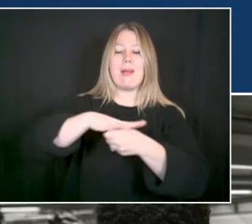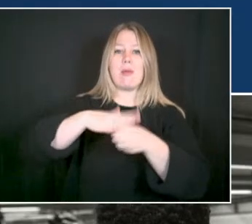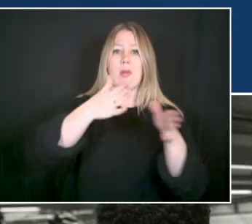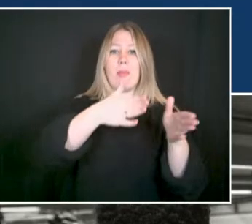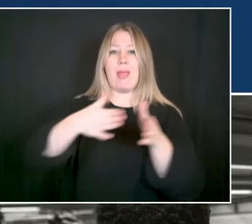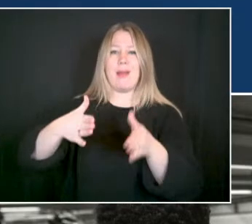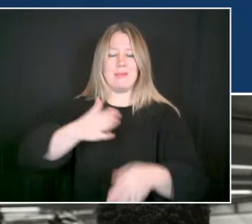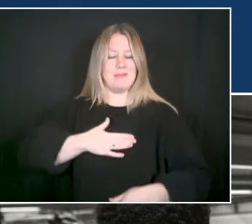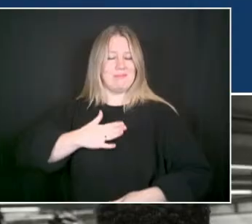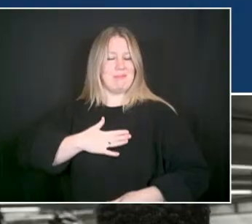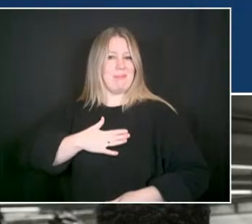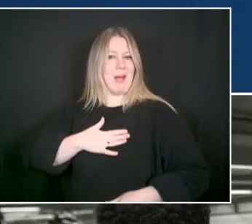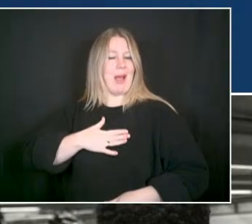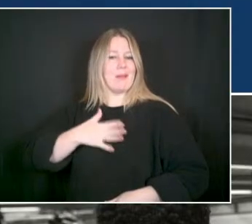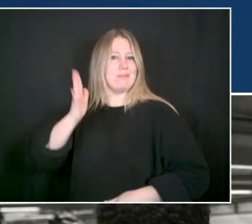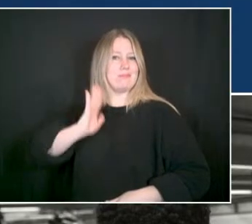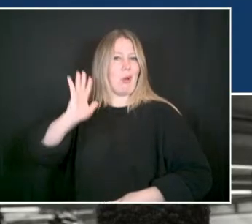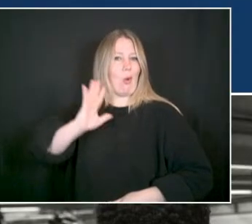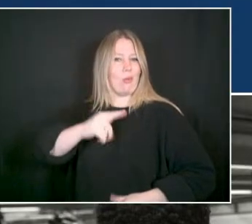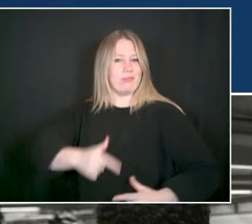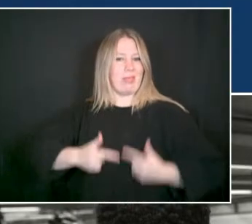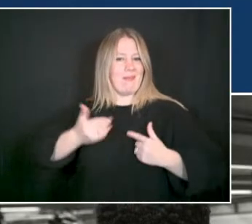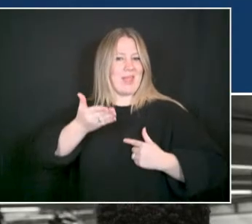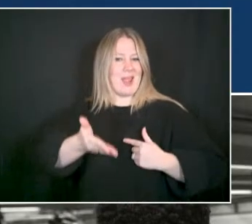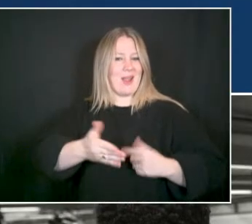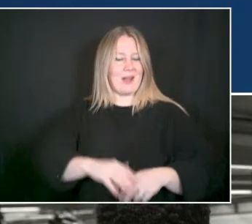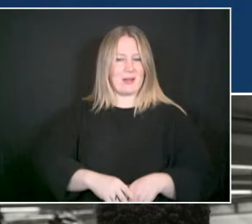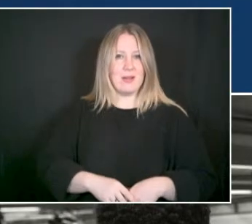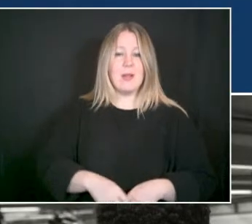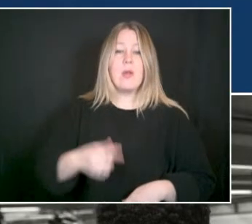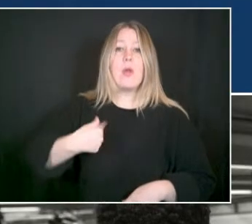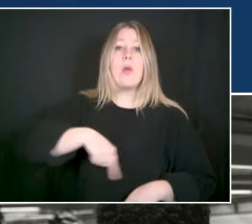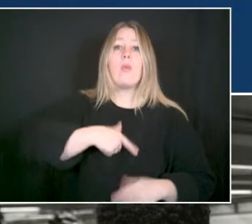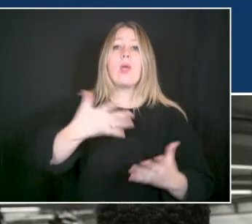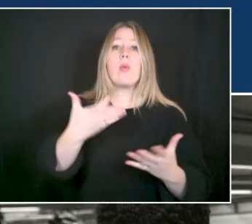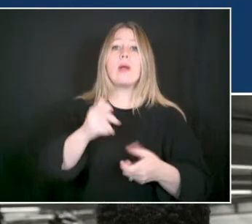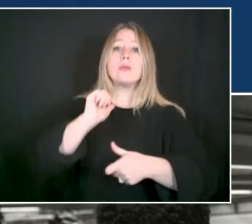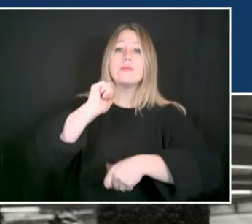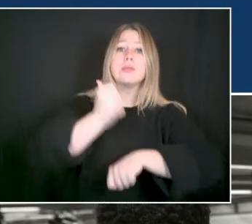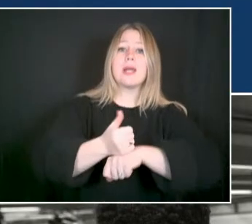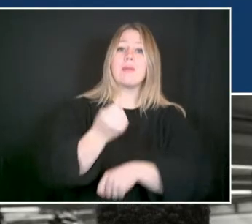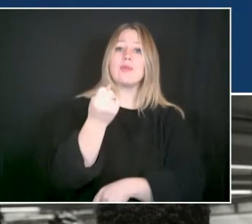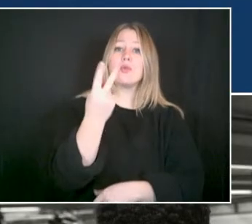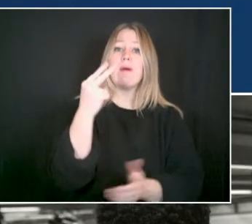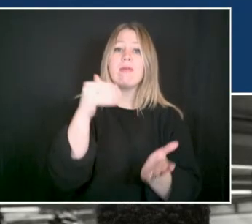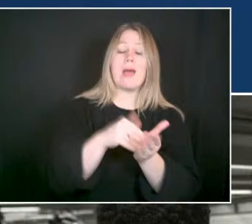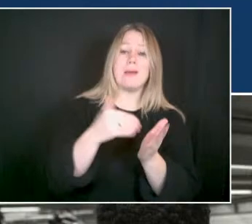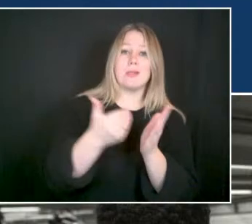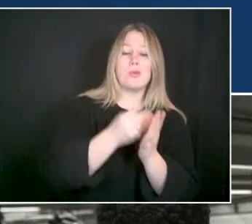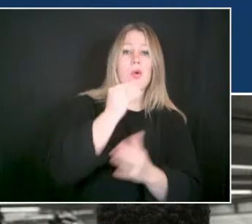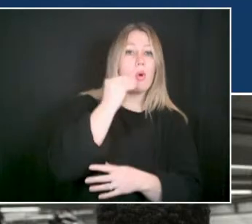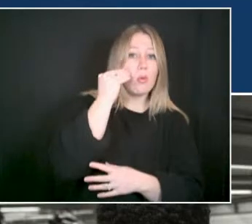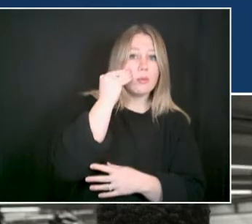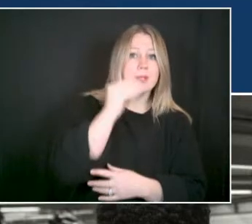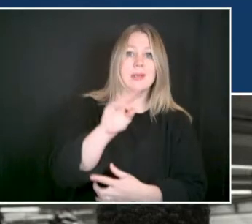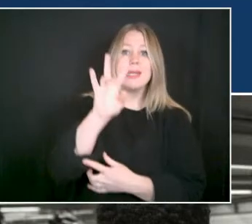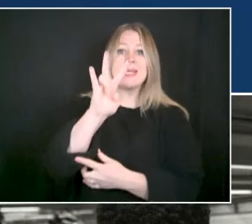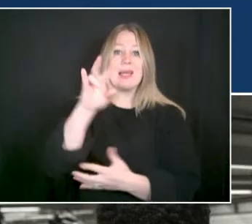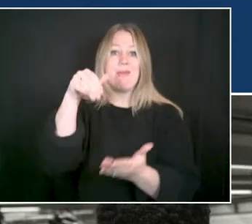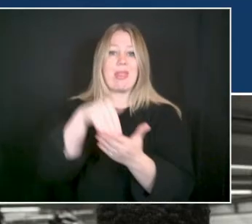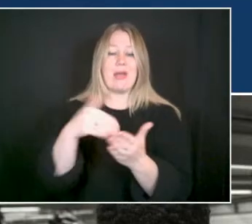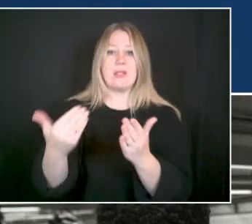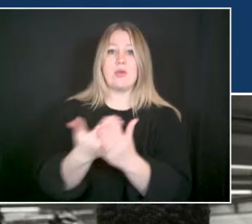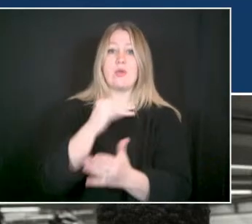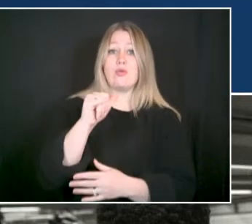nearly 12,000 new homes, 7,000 new jobs, and invest $300